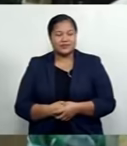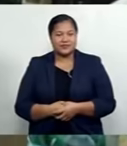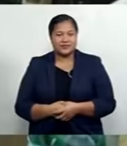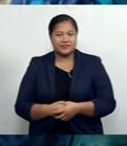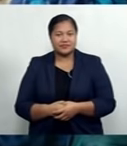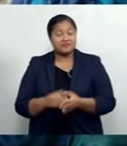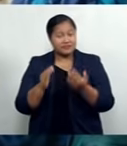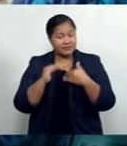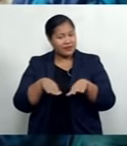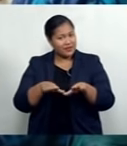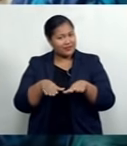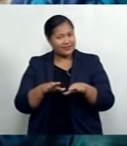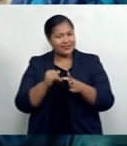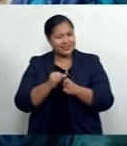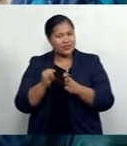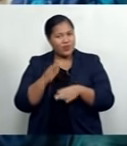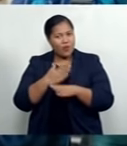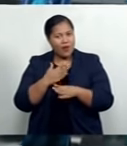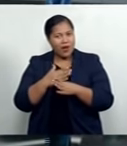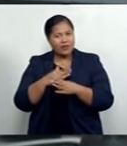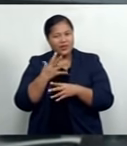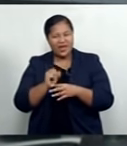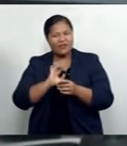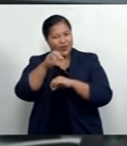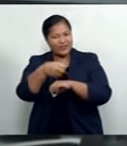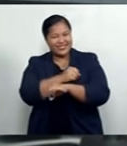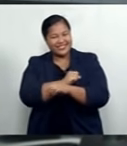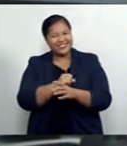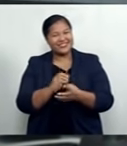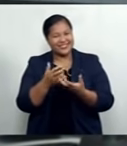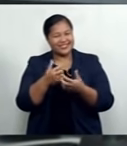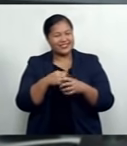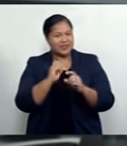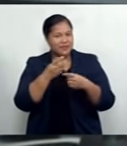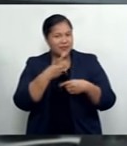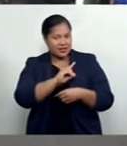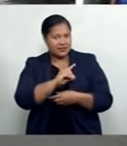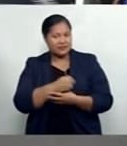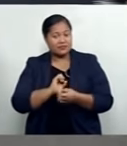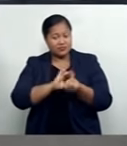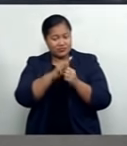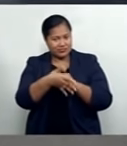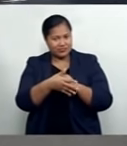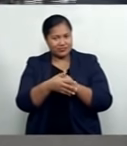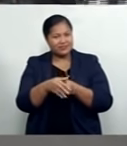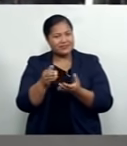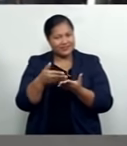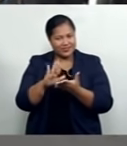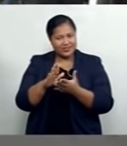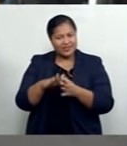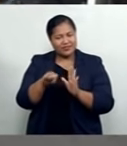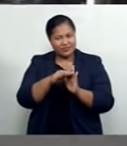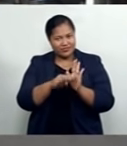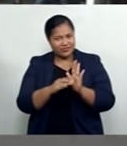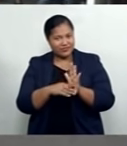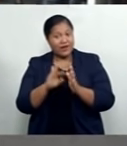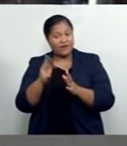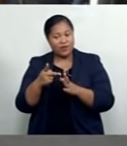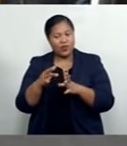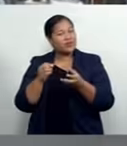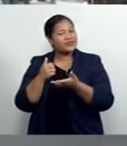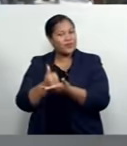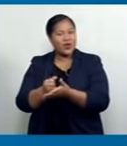Up ahead, manufacturers work to meet overseas demand. And COVID-19 guarantee scheme a lifeline for